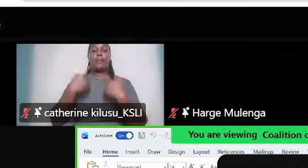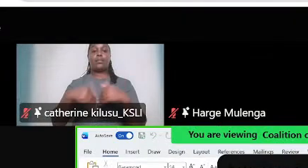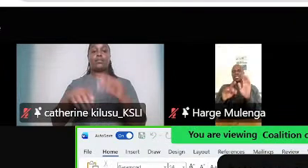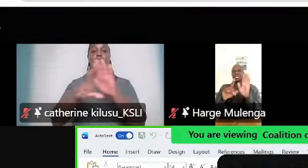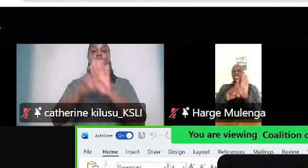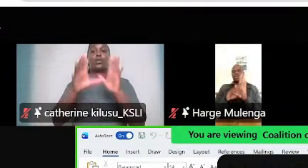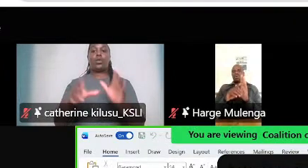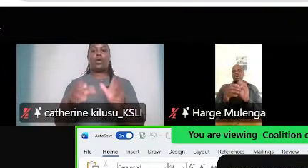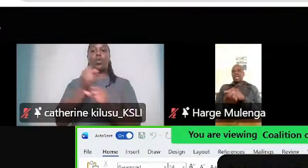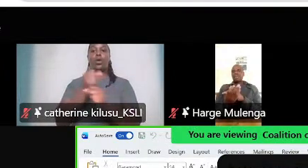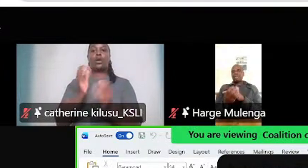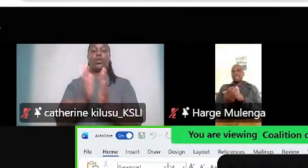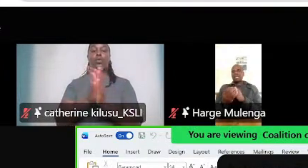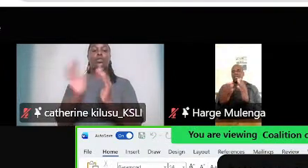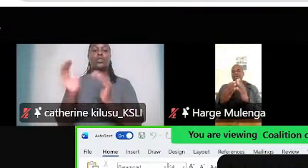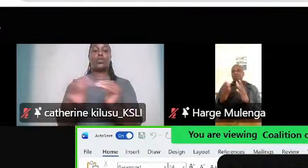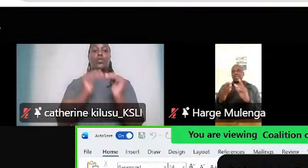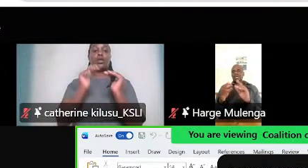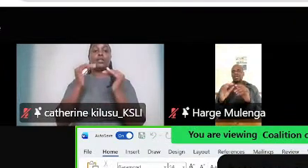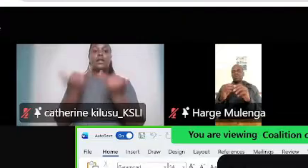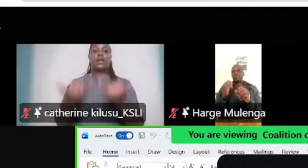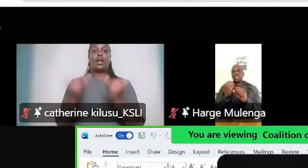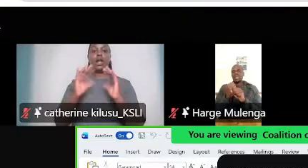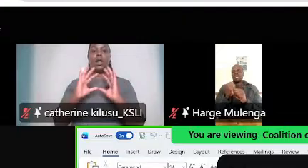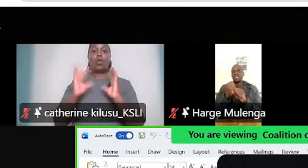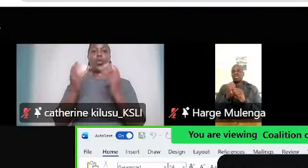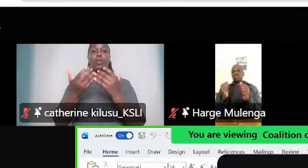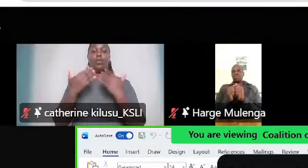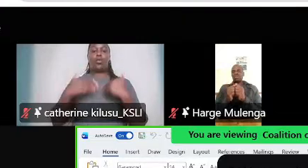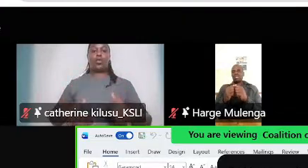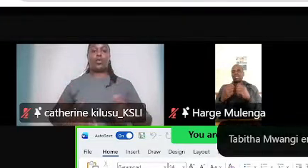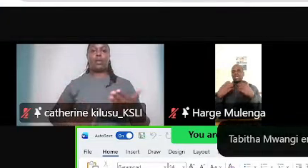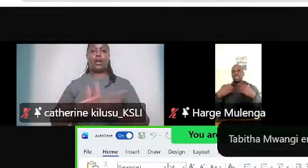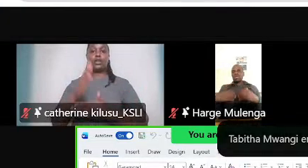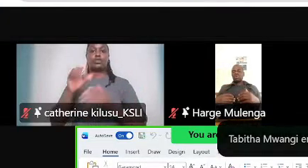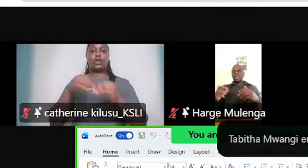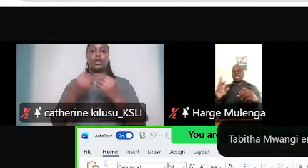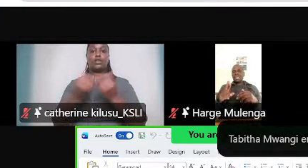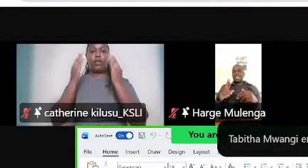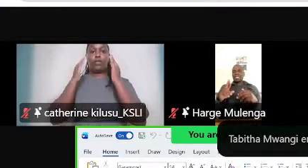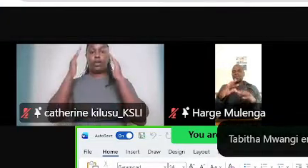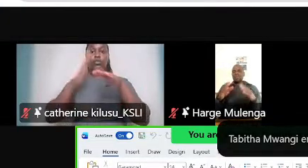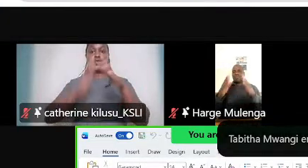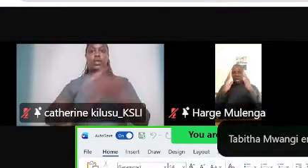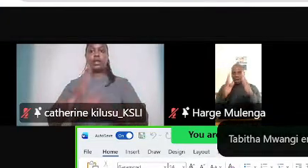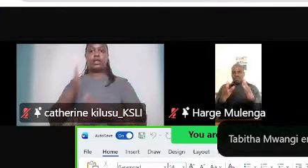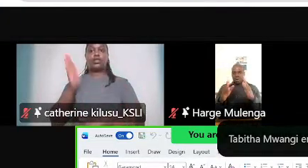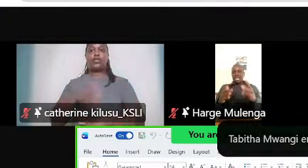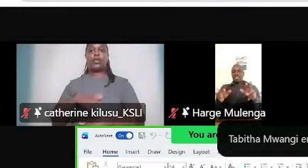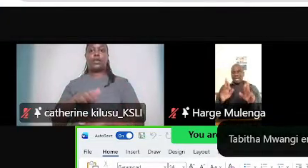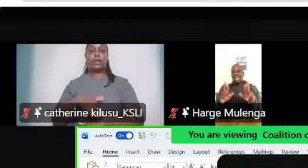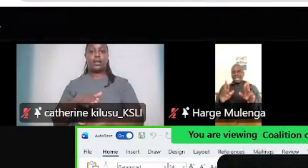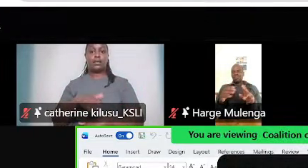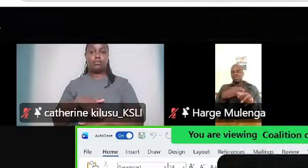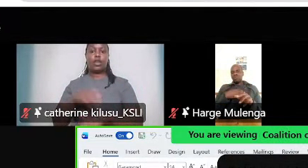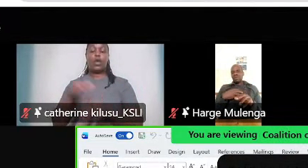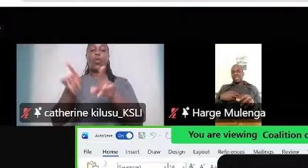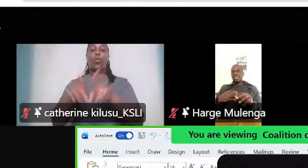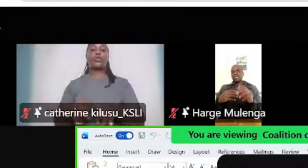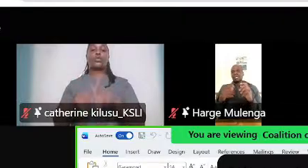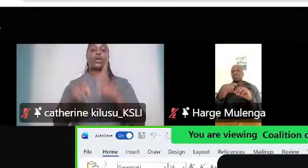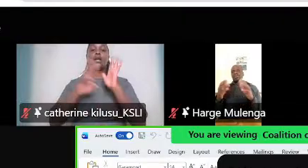with Equality Now, a global human rights organization which focuses on the rights of women. Also representing